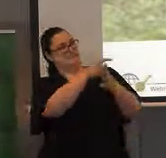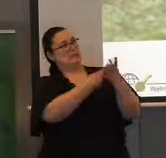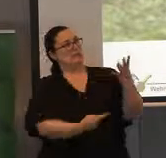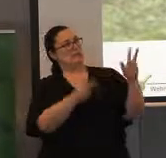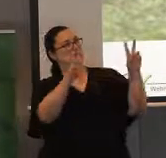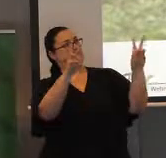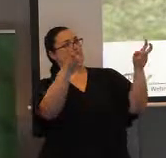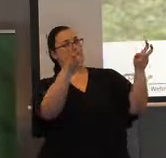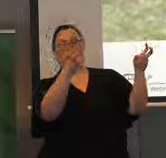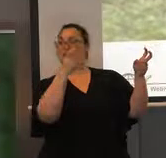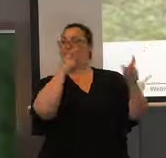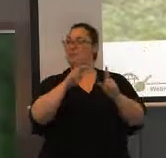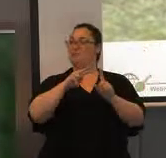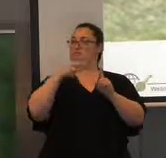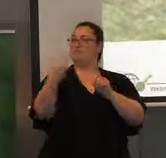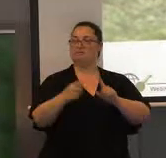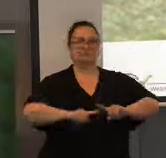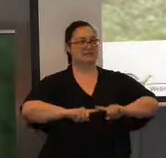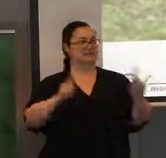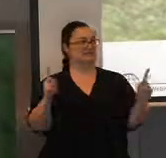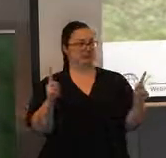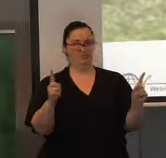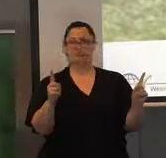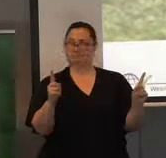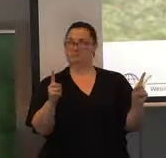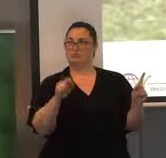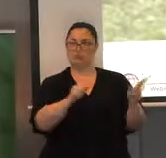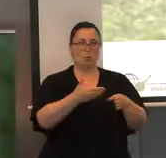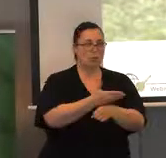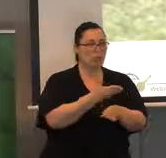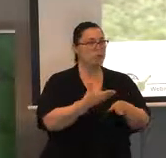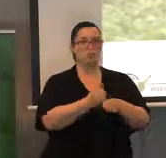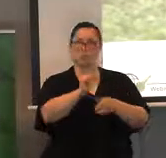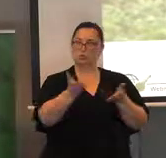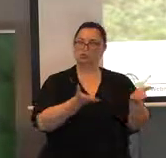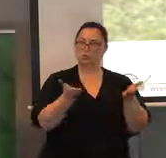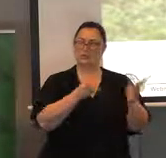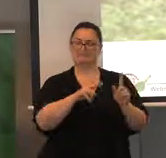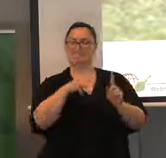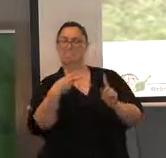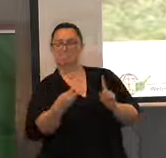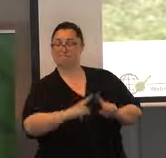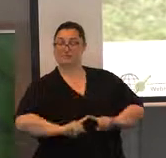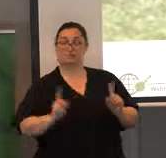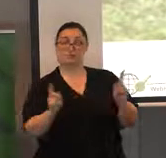think, how you view the work you do, and the services that you're providing.